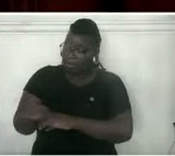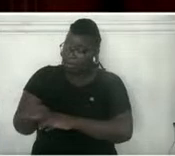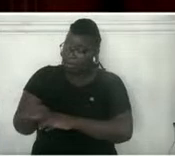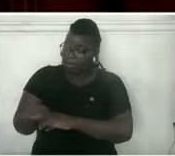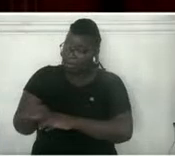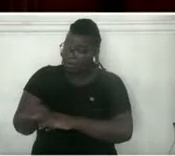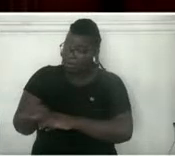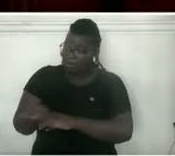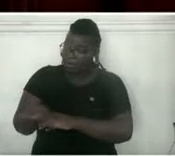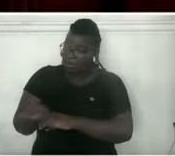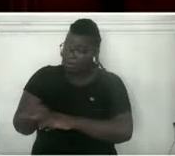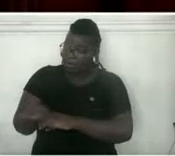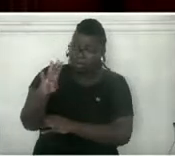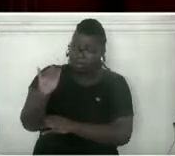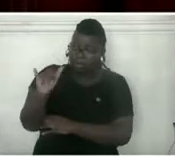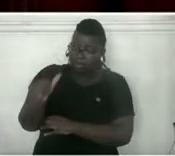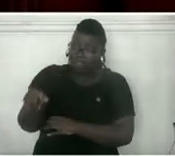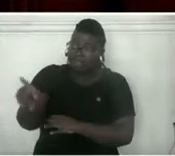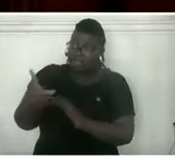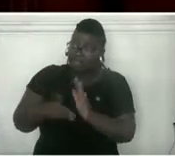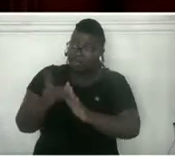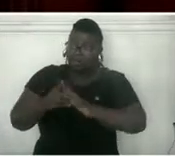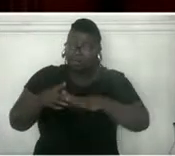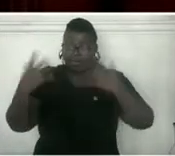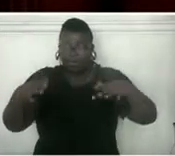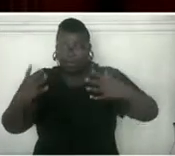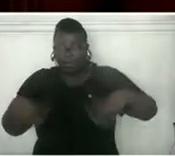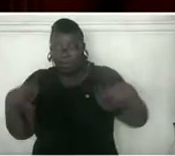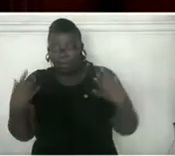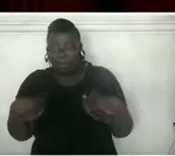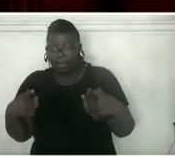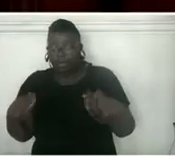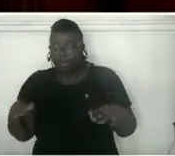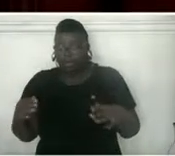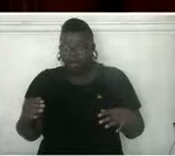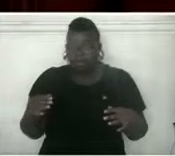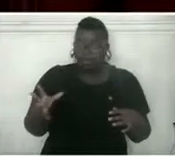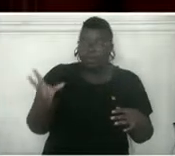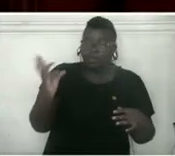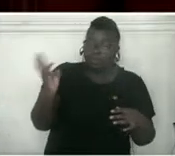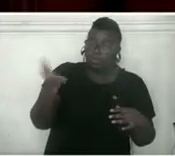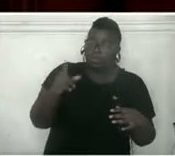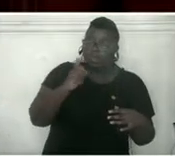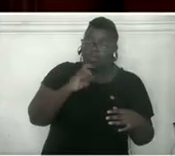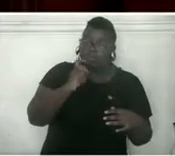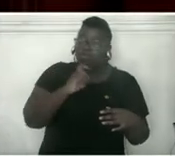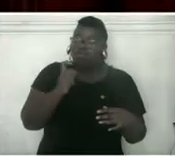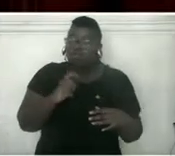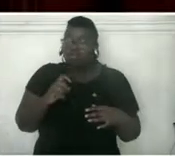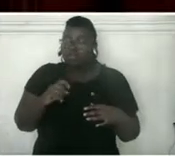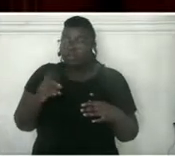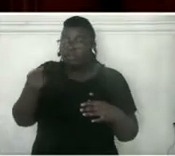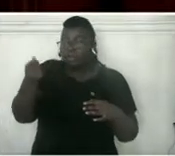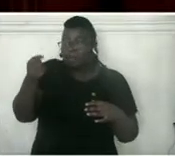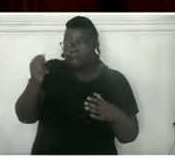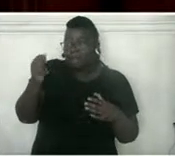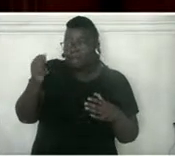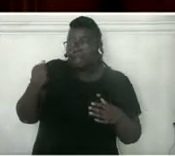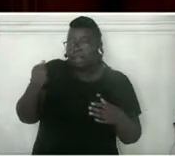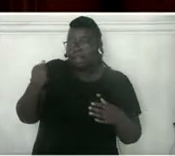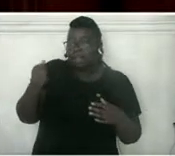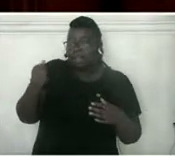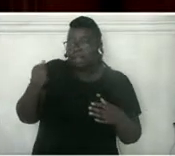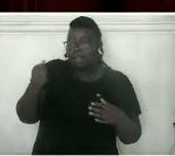kuzoba i-development enkulu ye-plant engase idle more than 20 billion, and that will